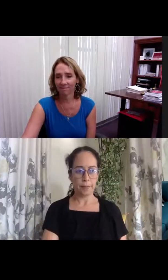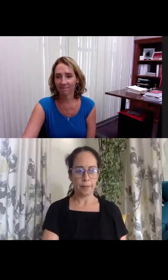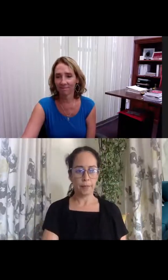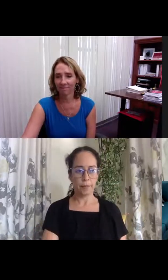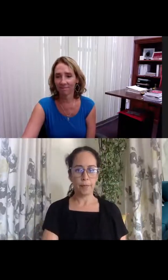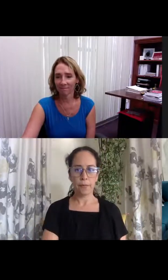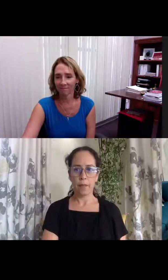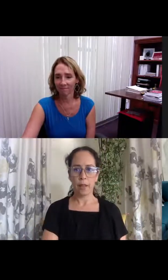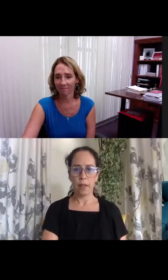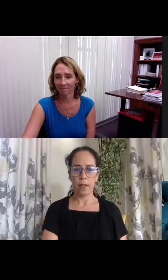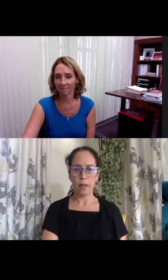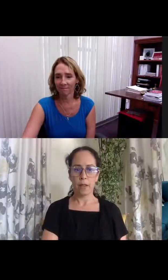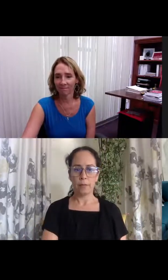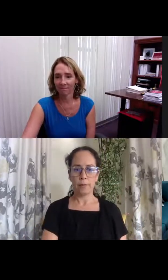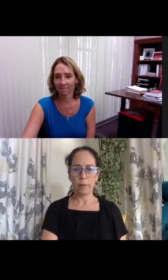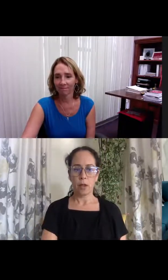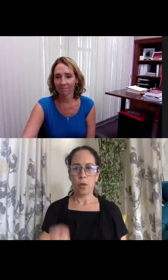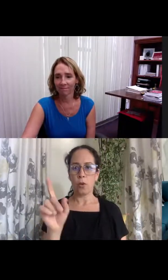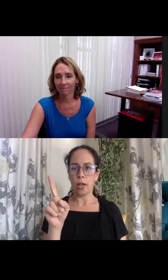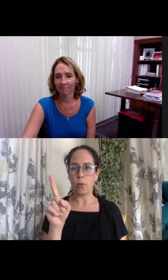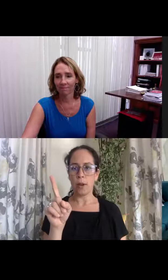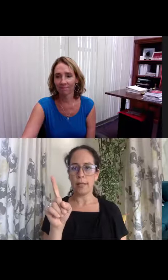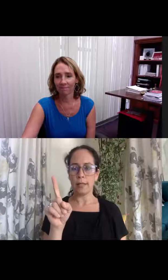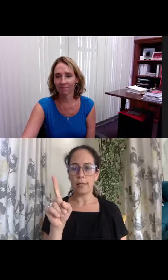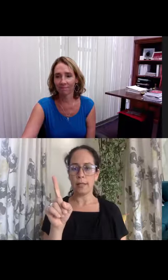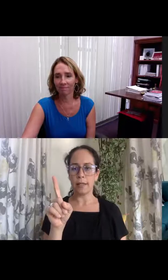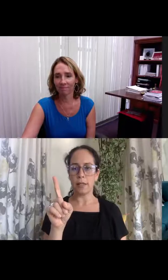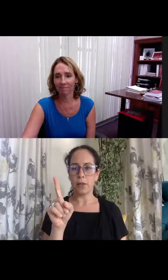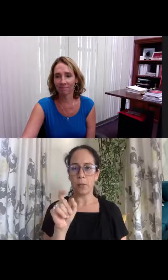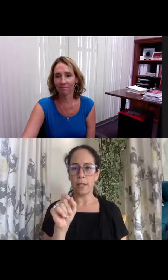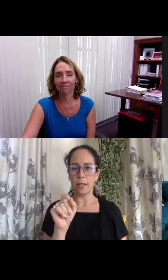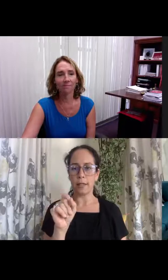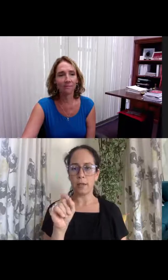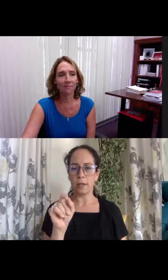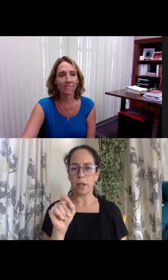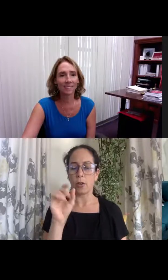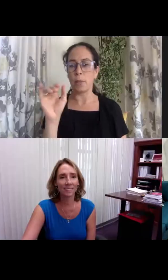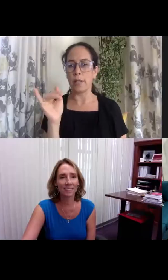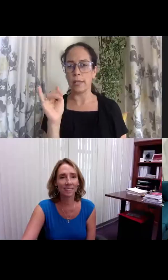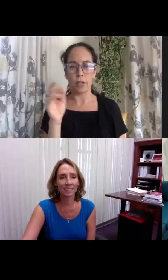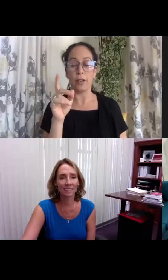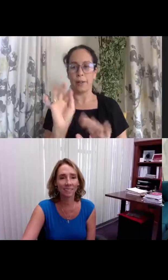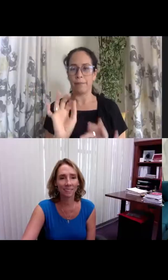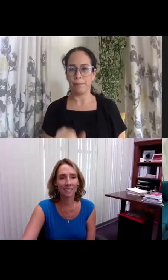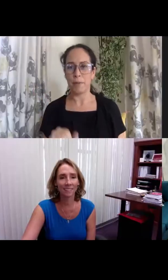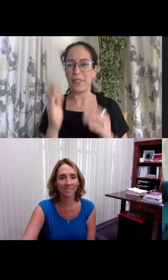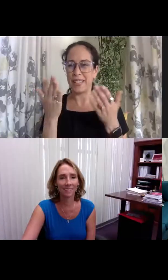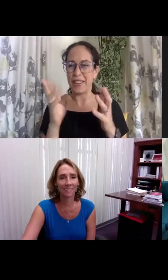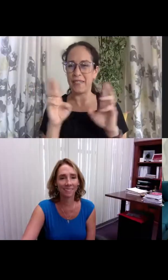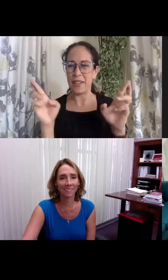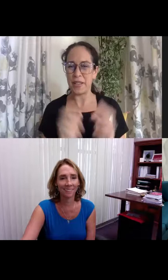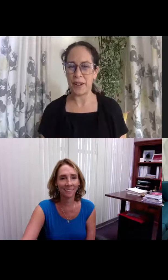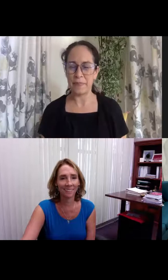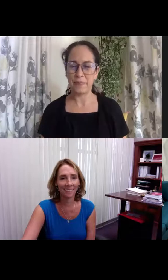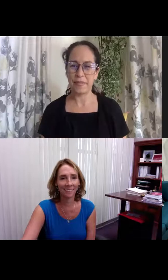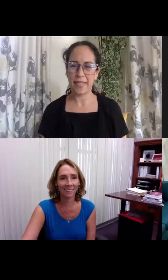Hi, everyone. We have a short presentation today. Sorry, hold on one second. Okay, perfect. Okay,